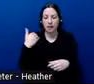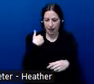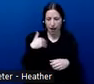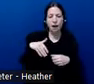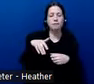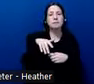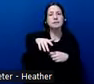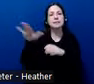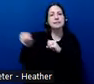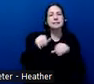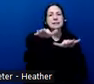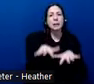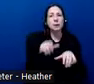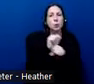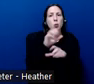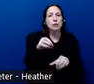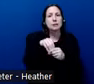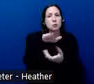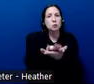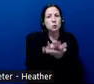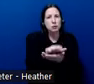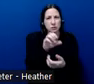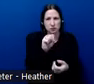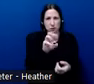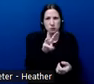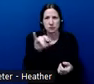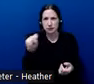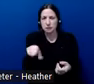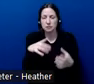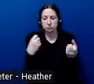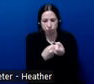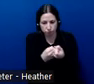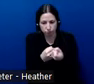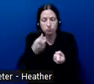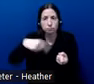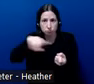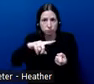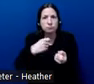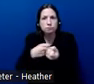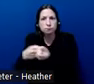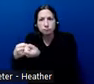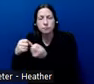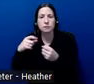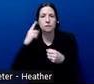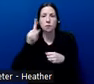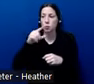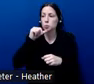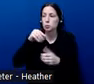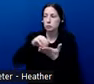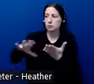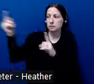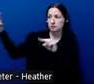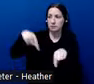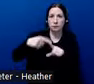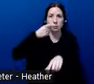short, organized a summer reading club for students from Ukraine at both the elementary and secondary levels. Dozens